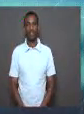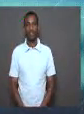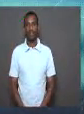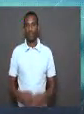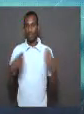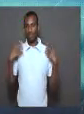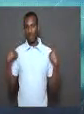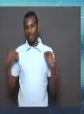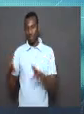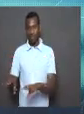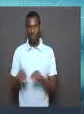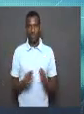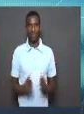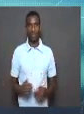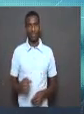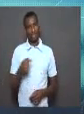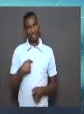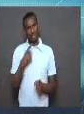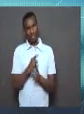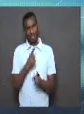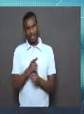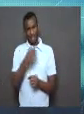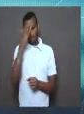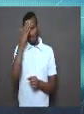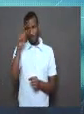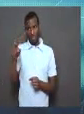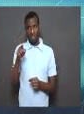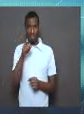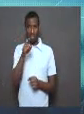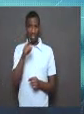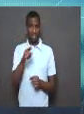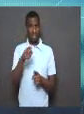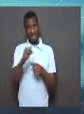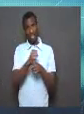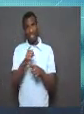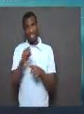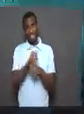Hello, students. I am sure you found this activity easy.